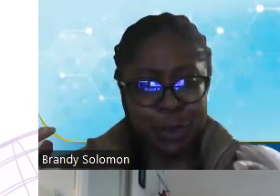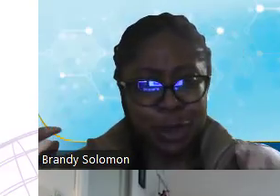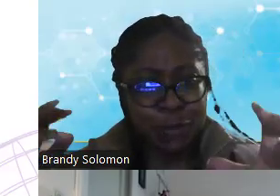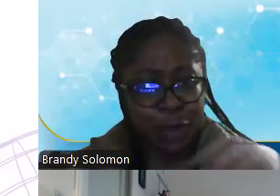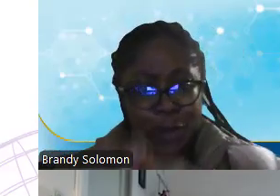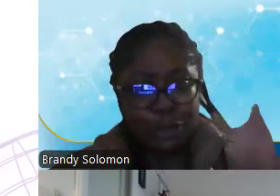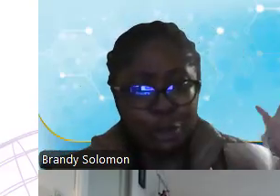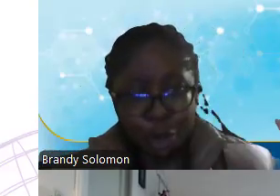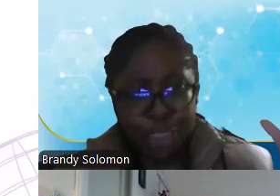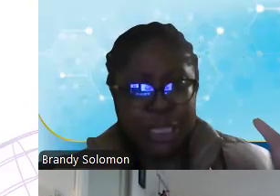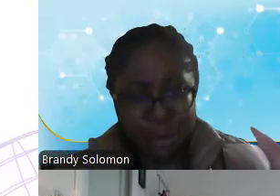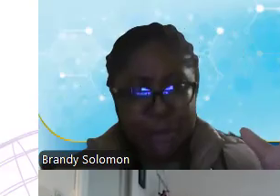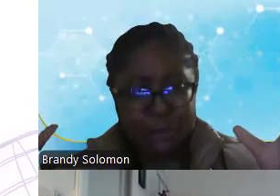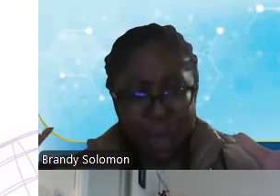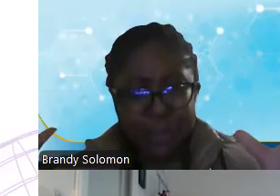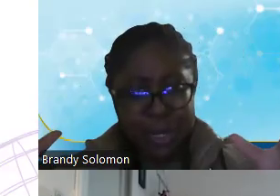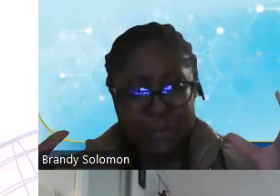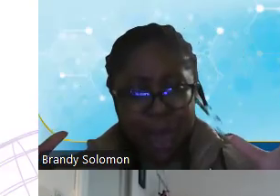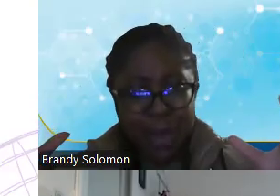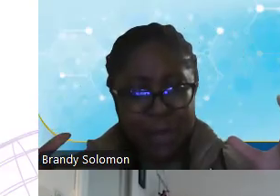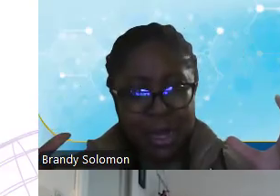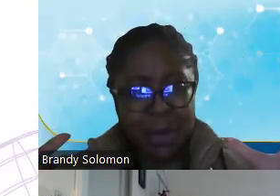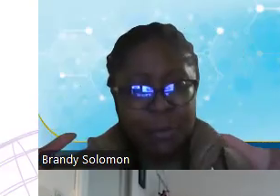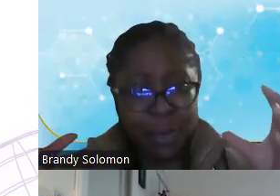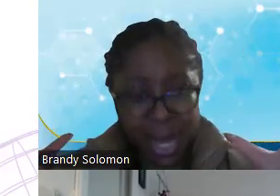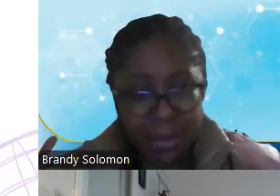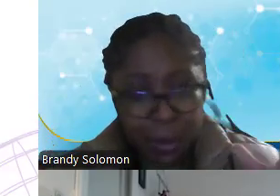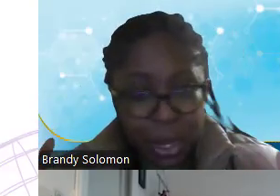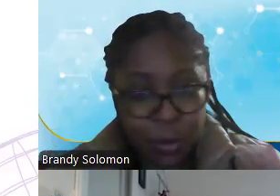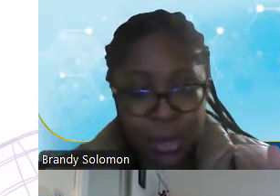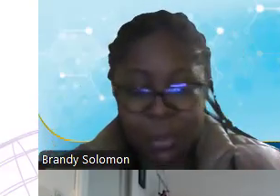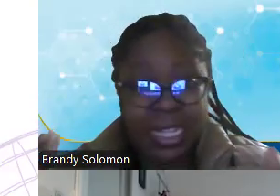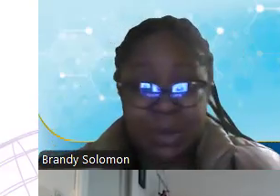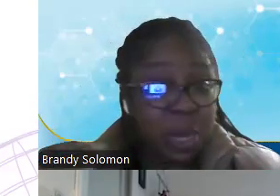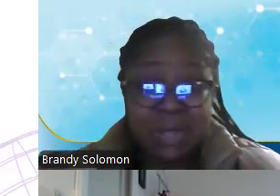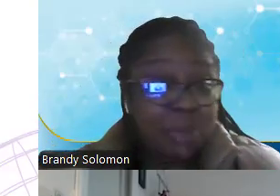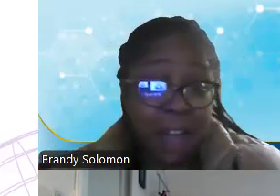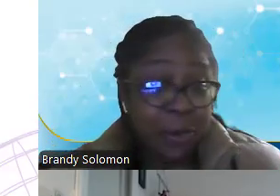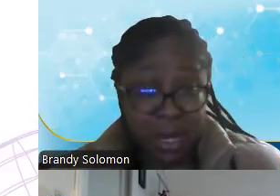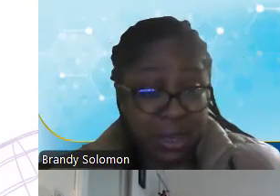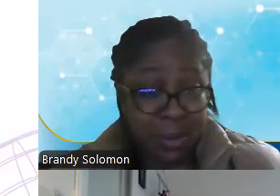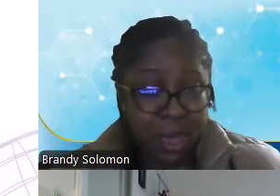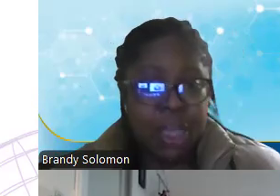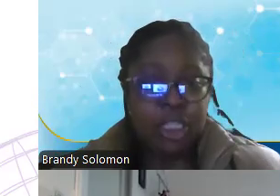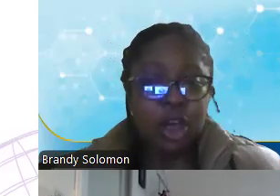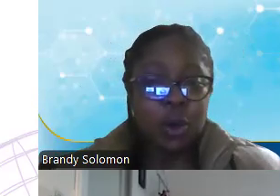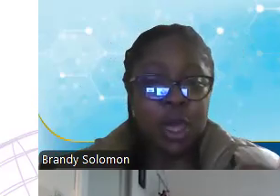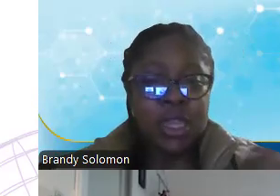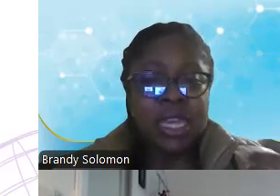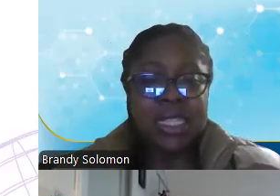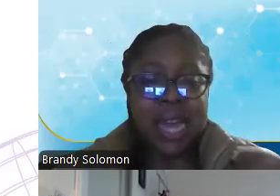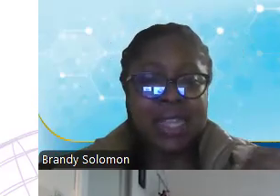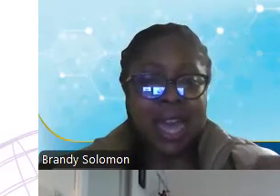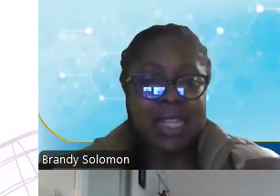deaf into their very noisy manufacturing environment became a win-win because it wasn't bothering them.